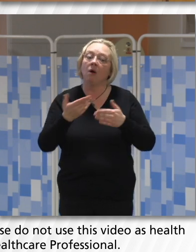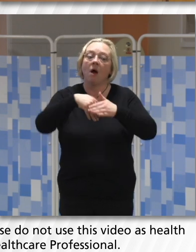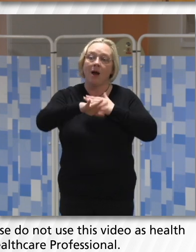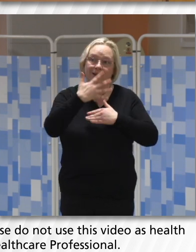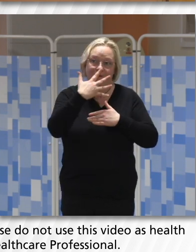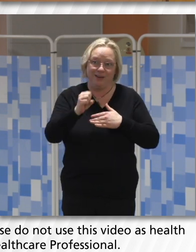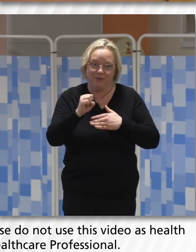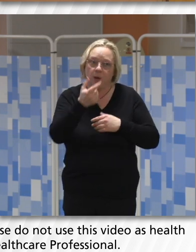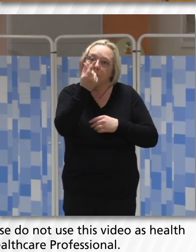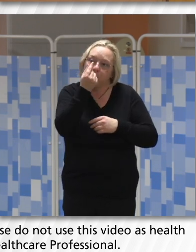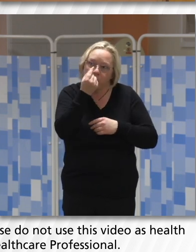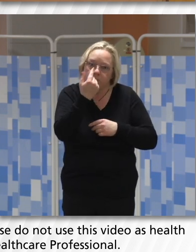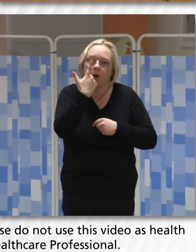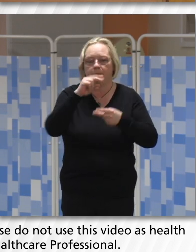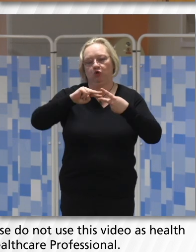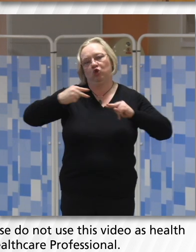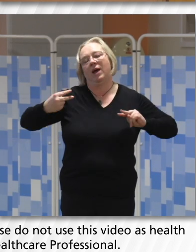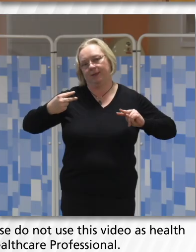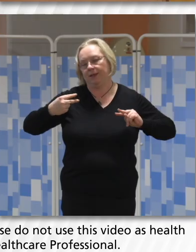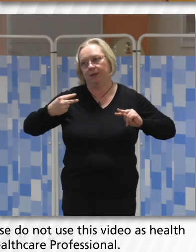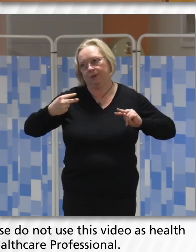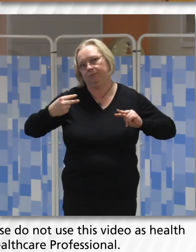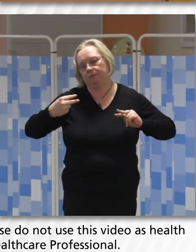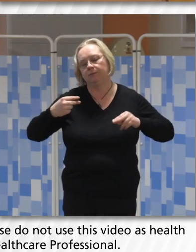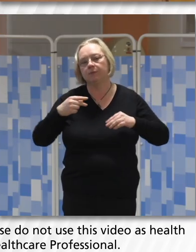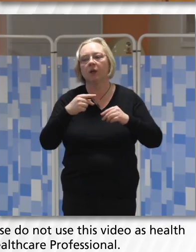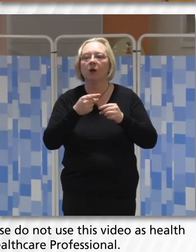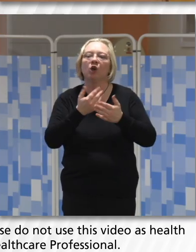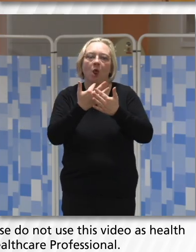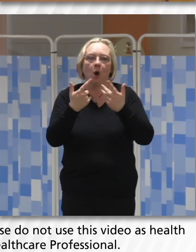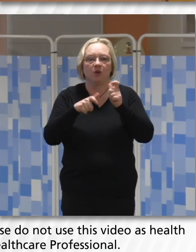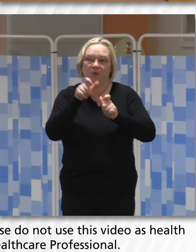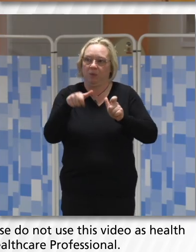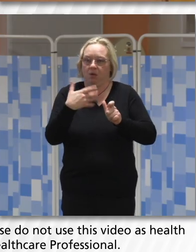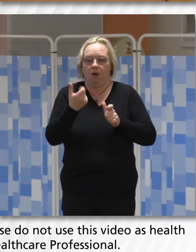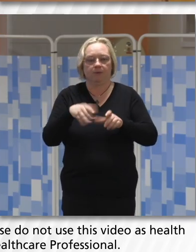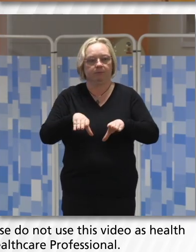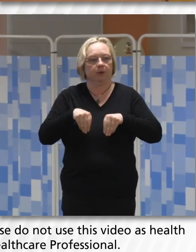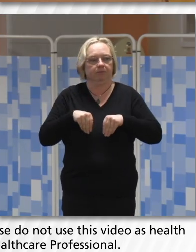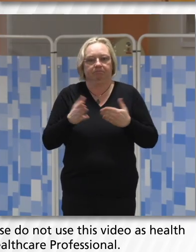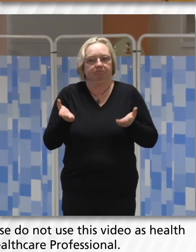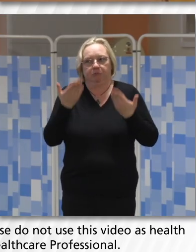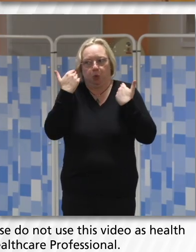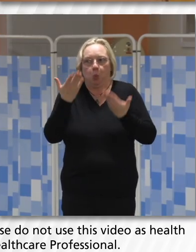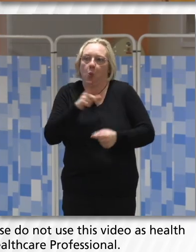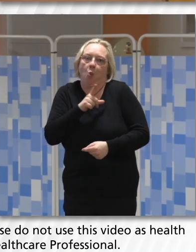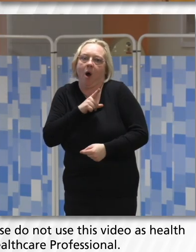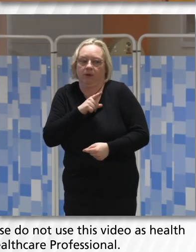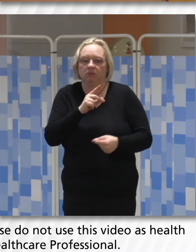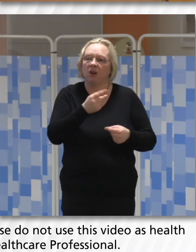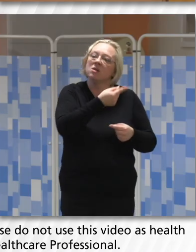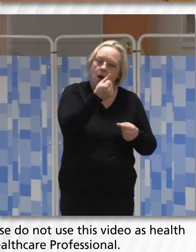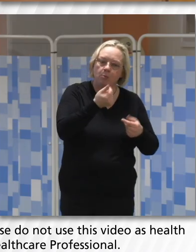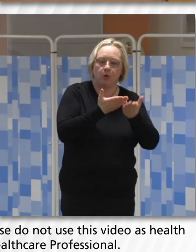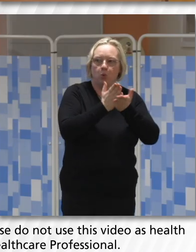form of Parkinson's, but most people have what we call idiopathic Parkinson's, which means we don't know why you've got it. There's